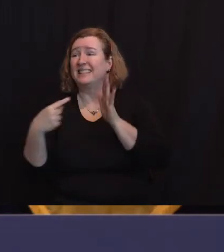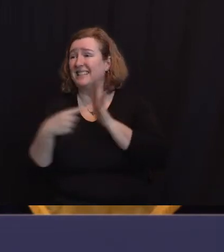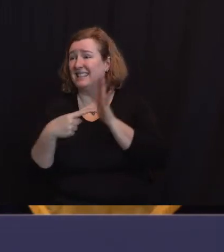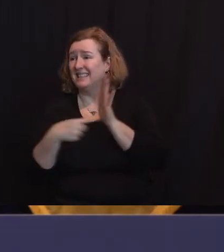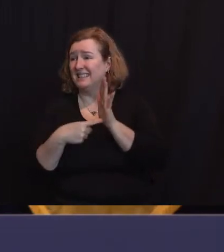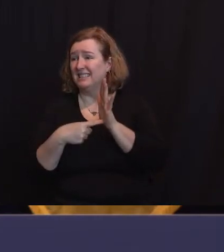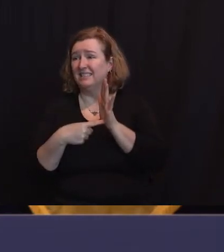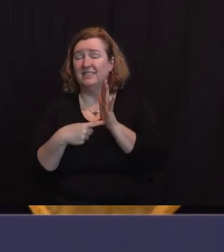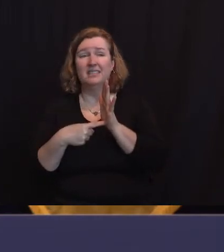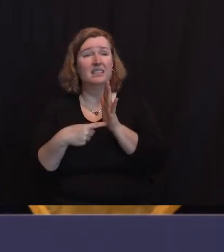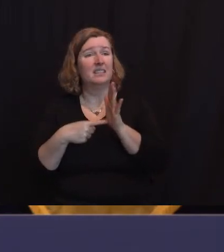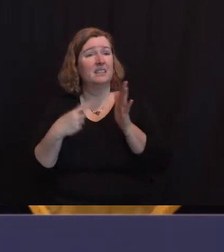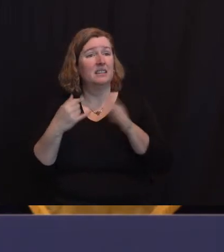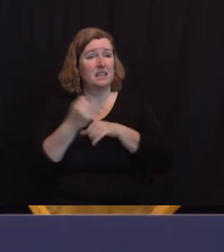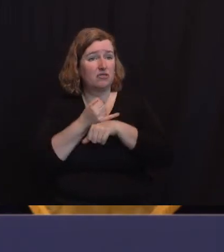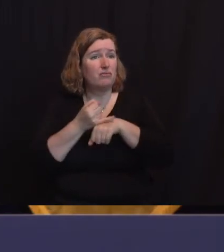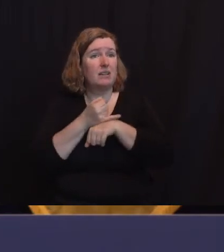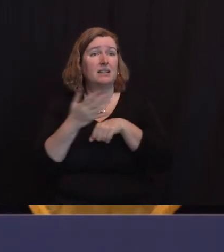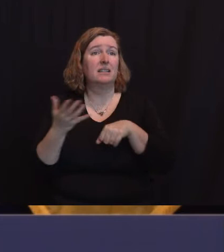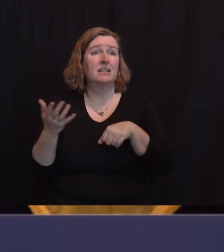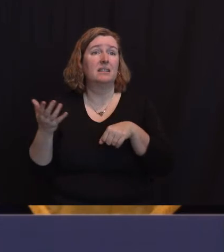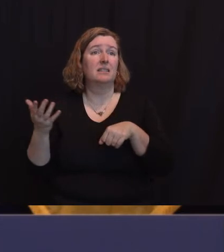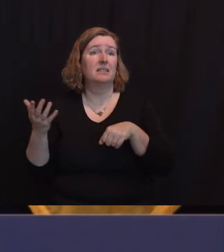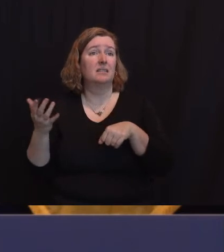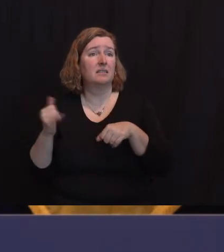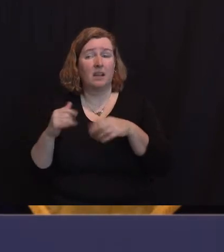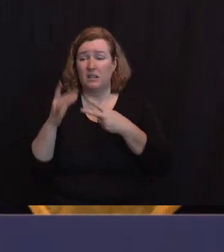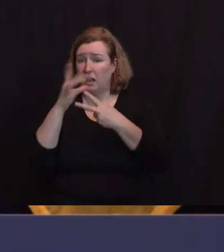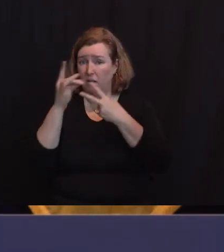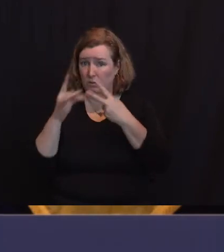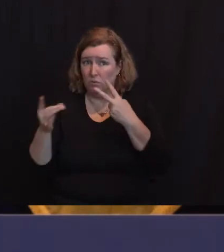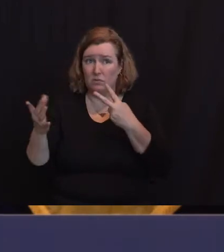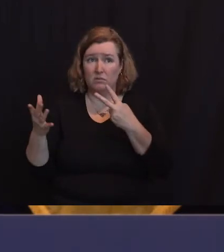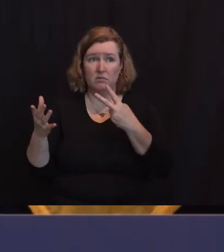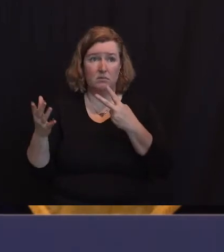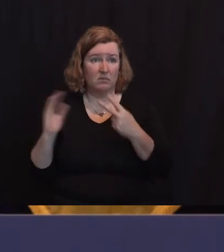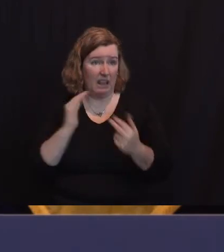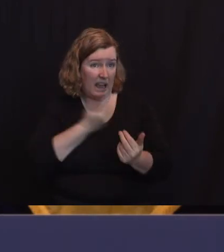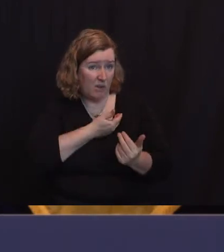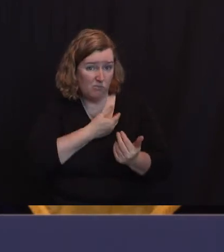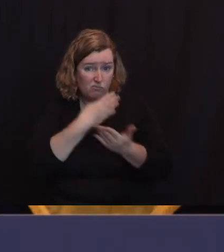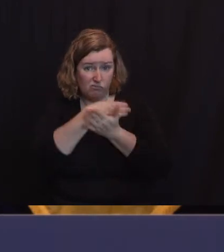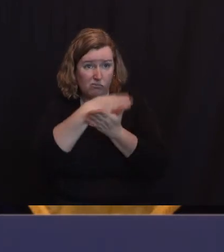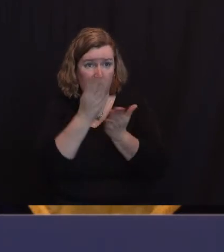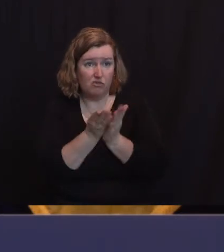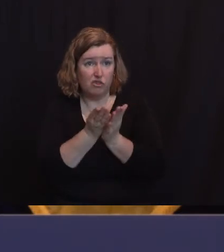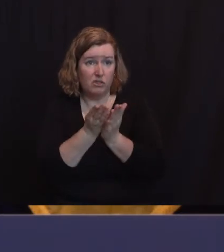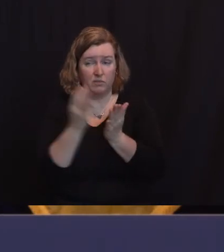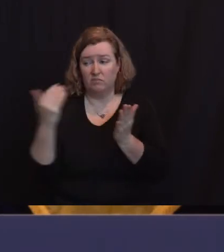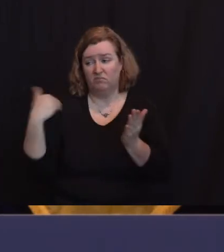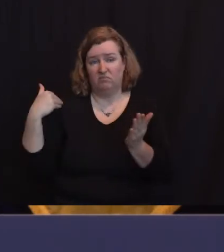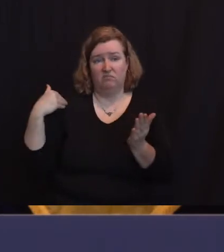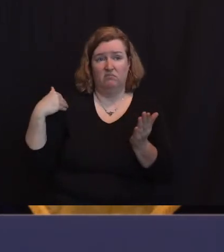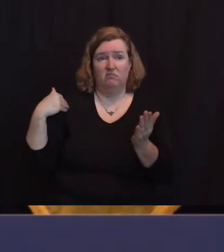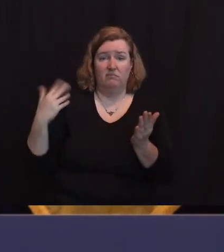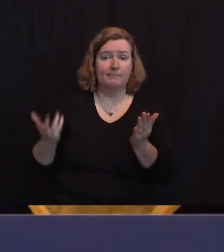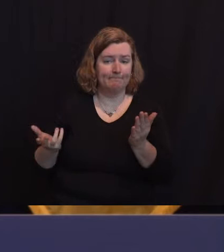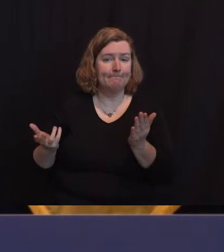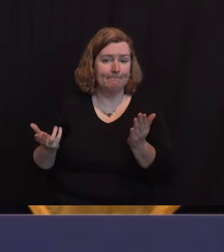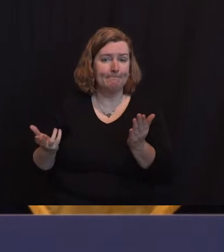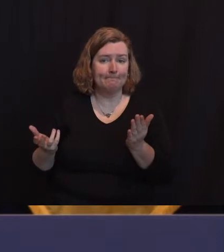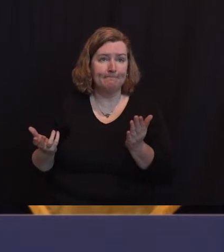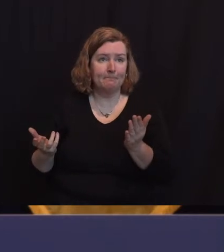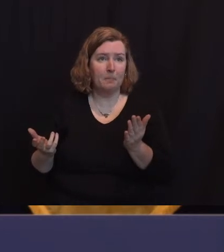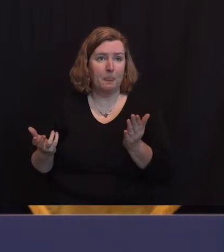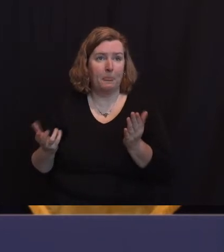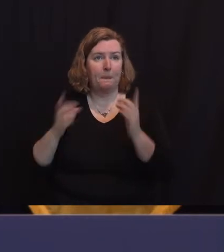rate. That's an option. In our budget, I was reminded by Zakiya Smith-Ellis this morning that we've